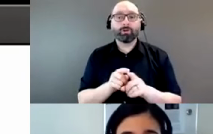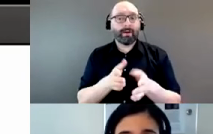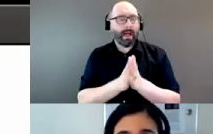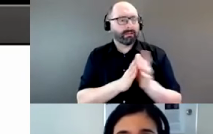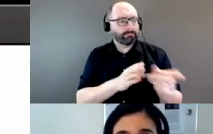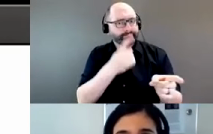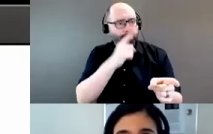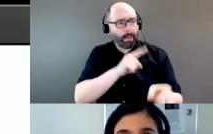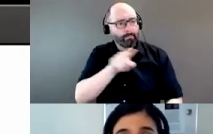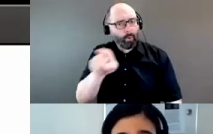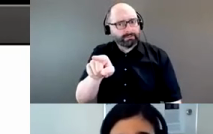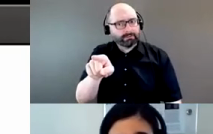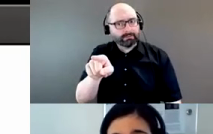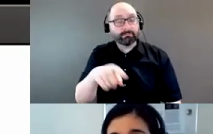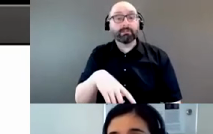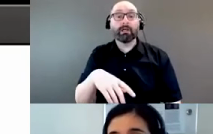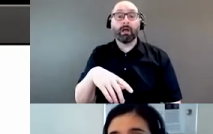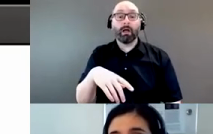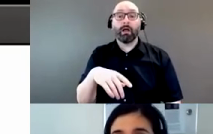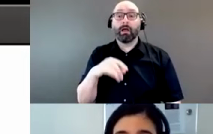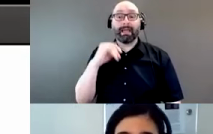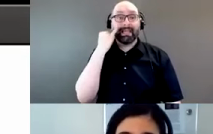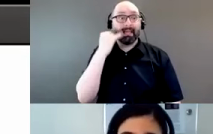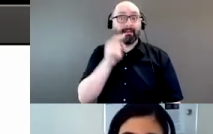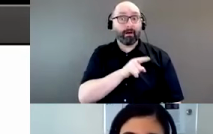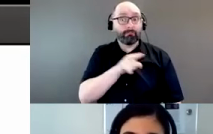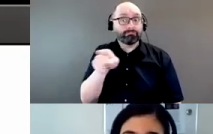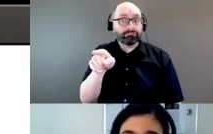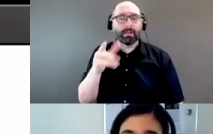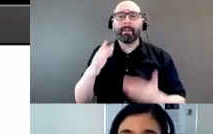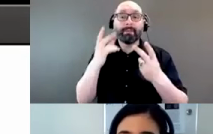something, either if they don't do it, either it's because of a visual spatial